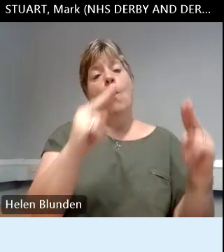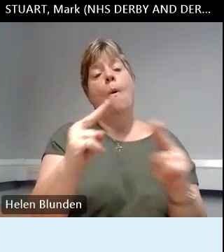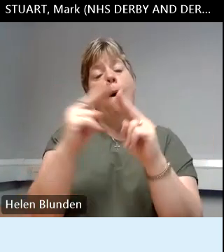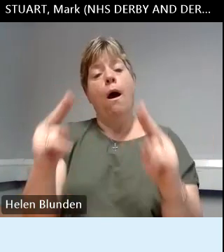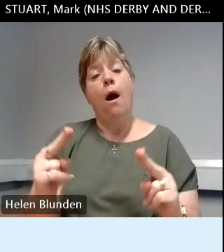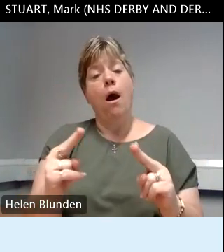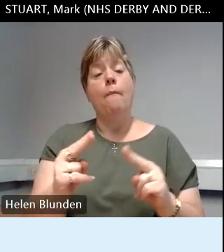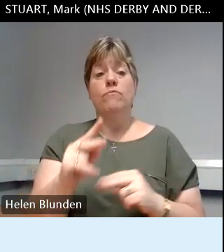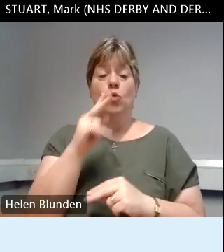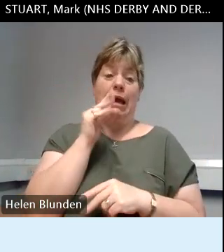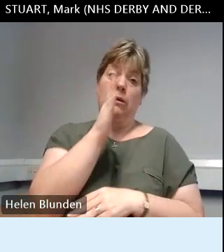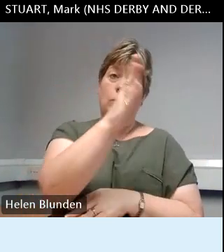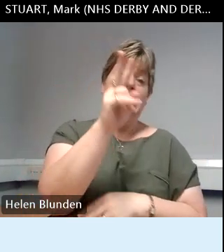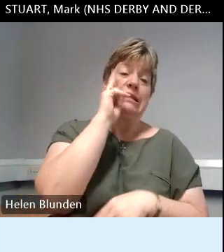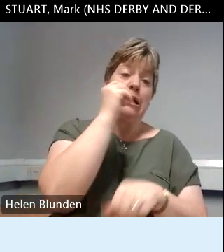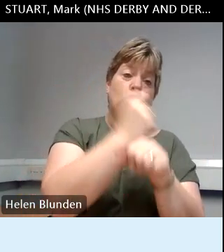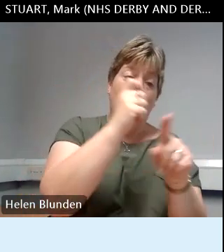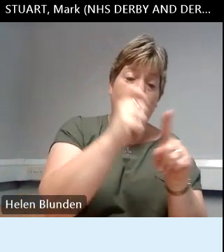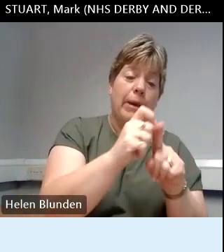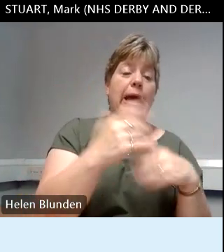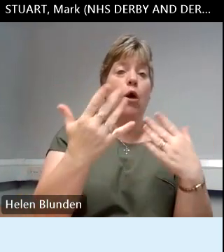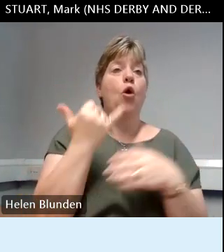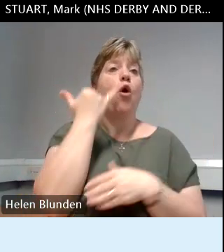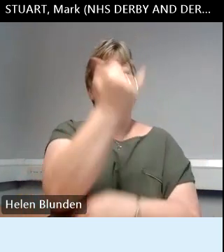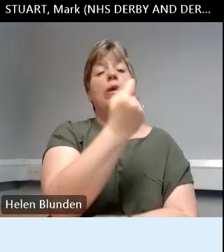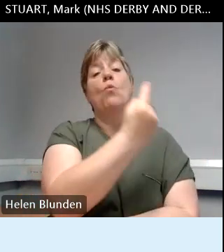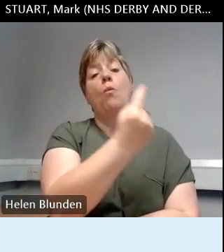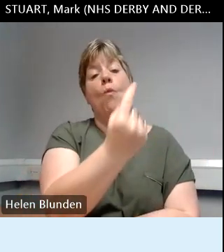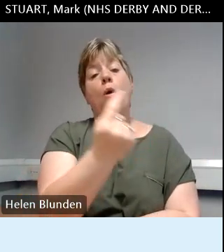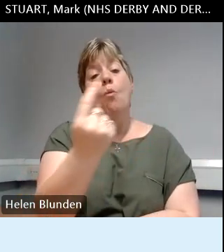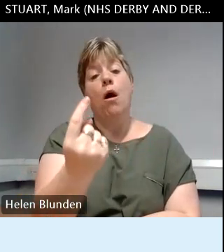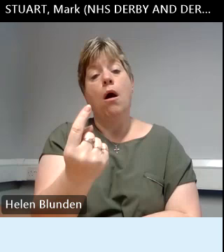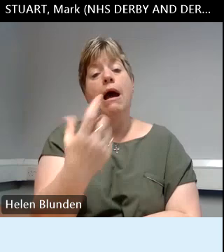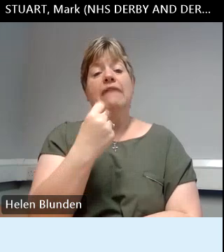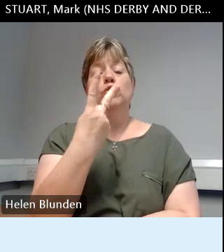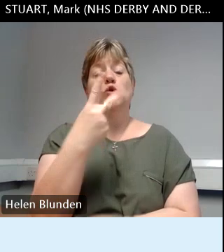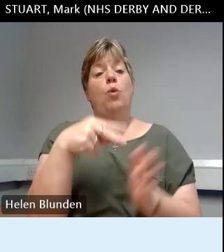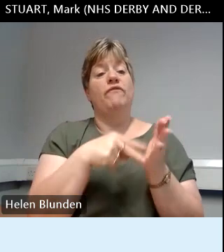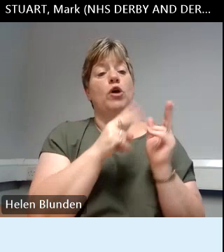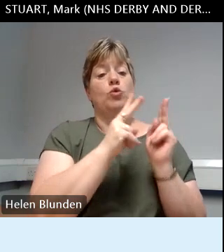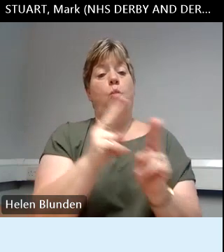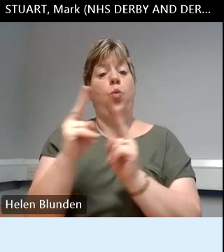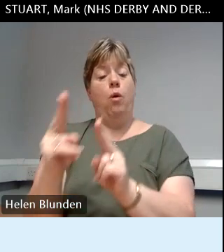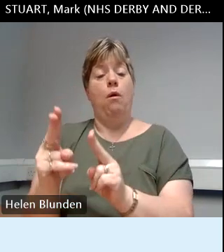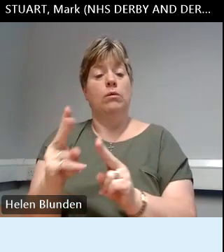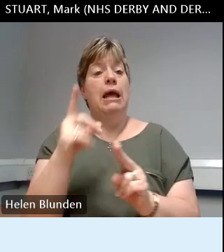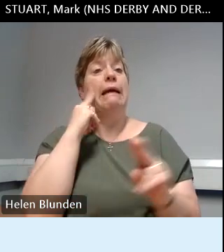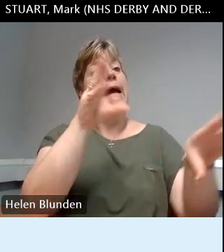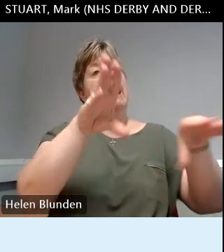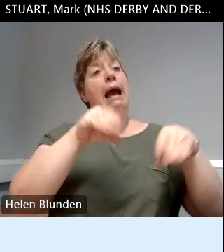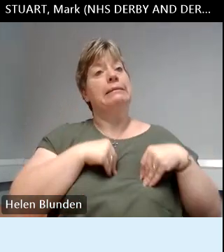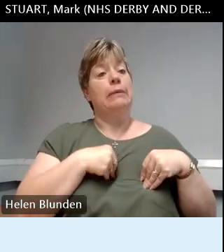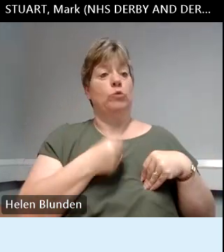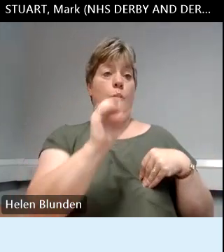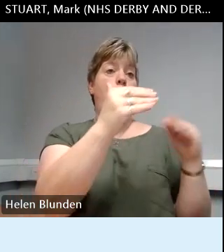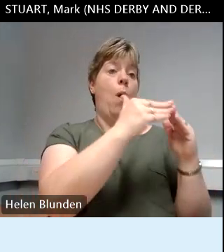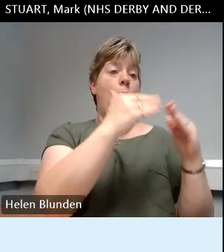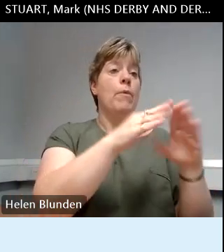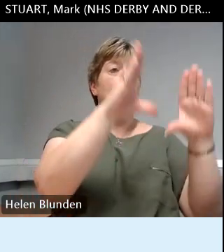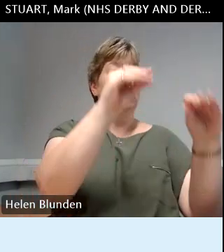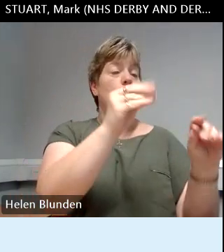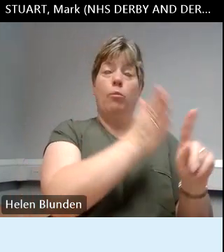your GP or you ring 111, there are two virtual wards that can accept you at home to prevent you making